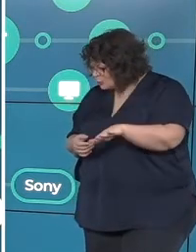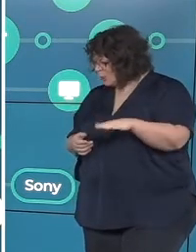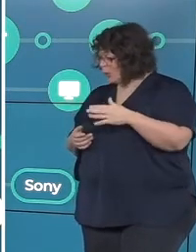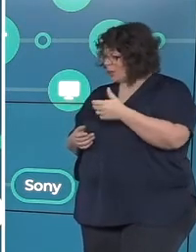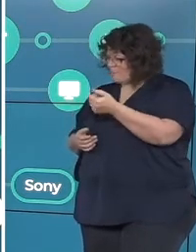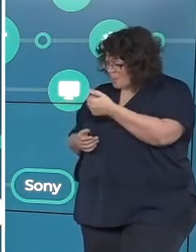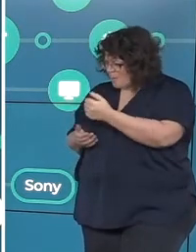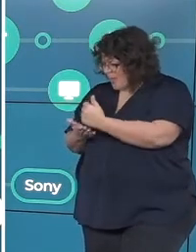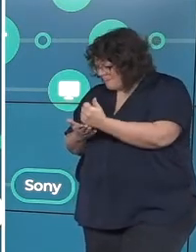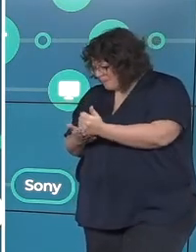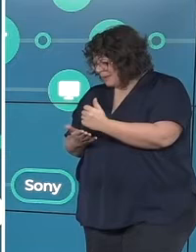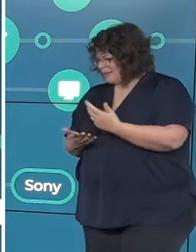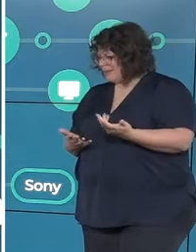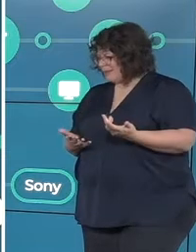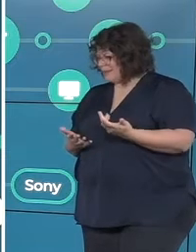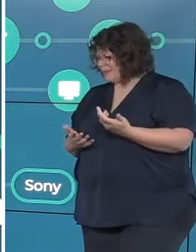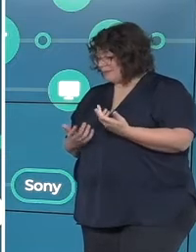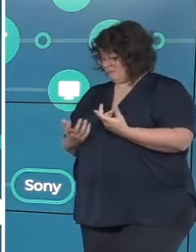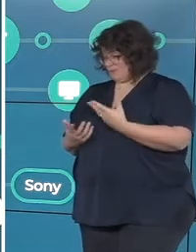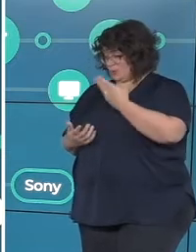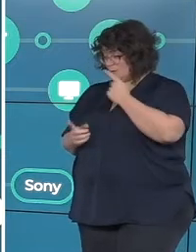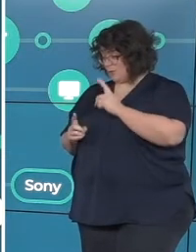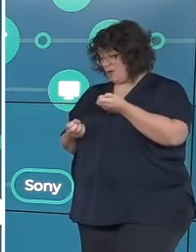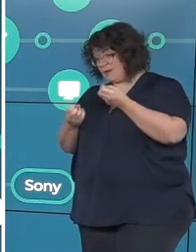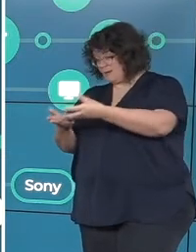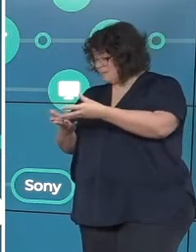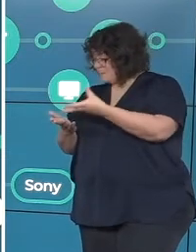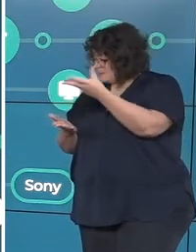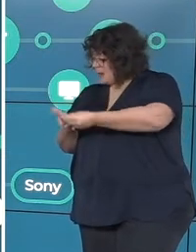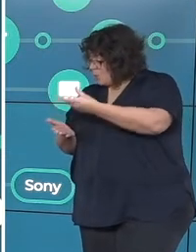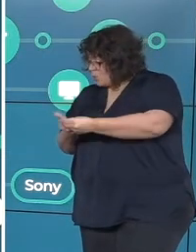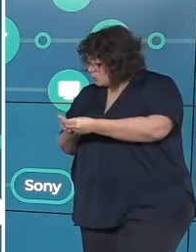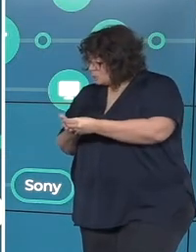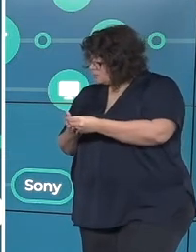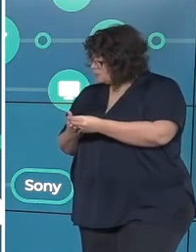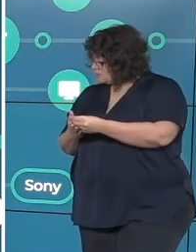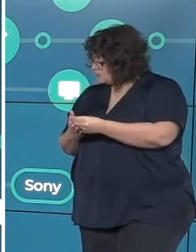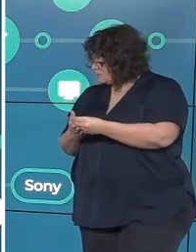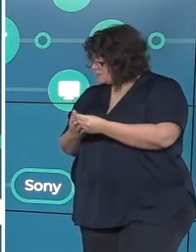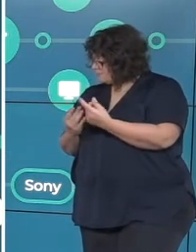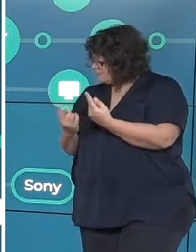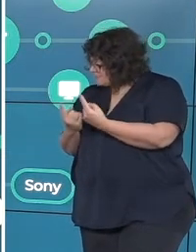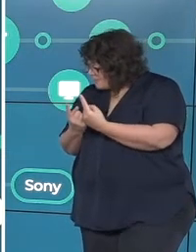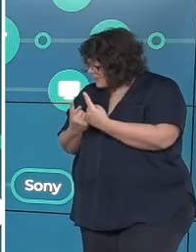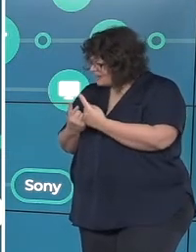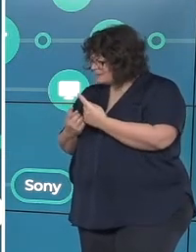that, weren't intuitive or usable for a newbie. And when we were done, he kind of got up and hugged me, and he said,